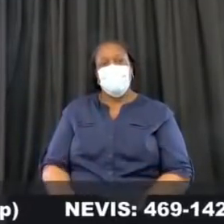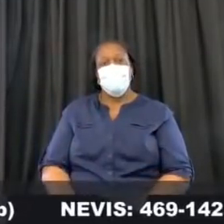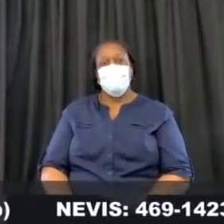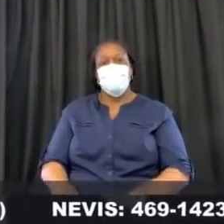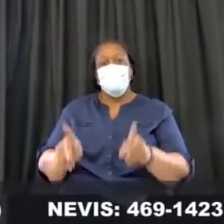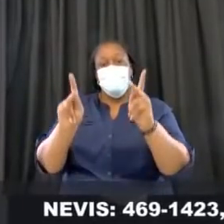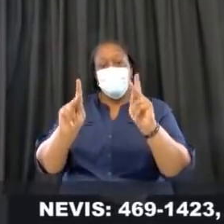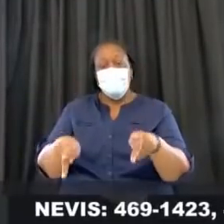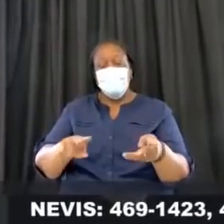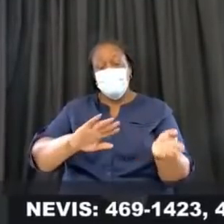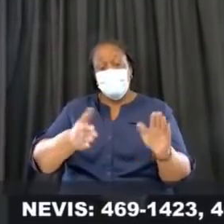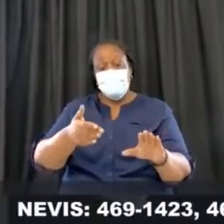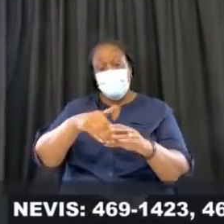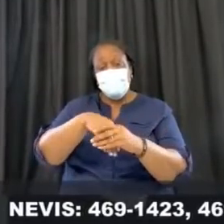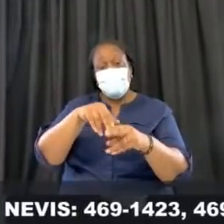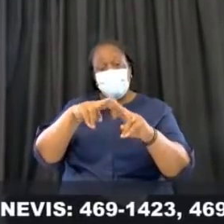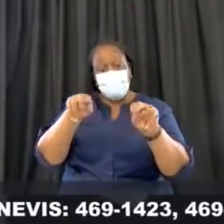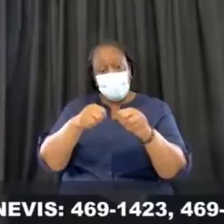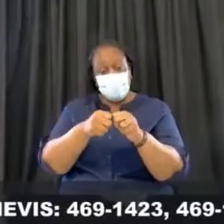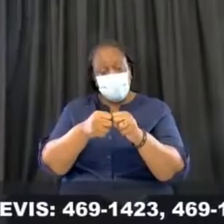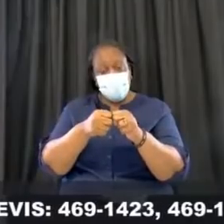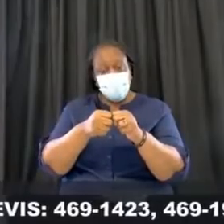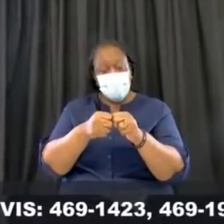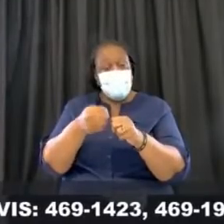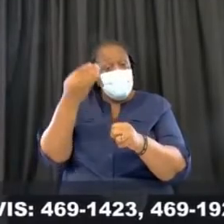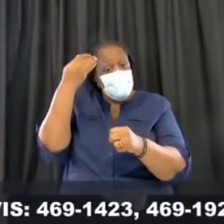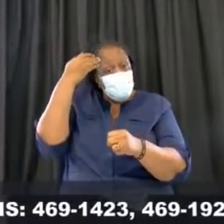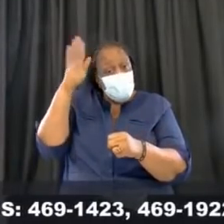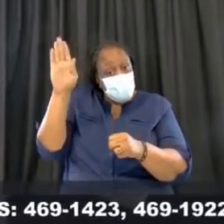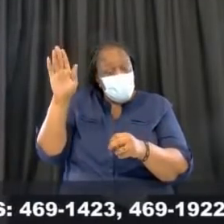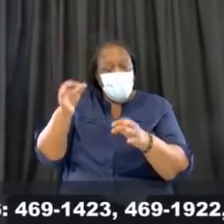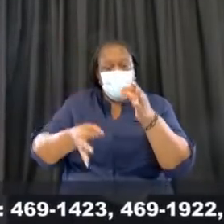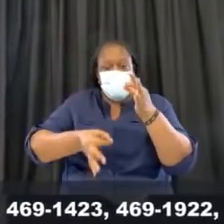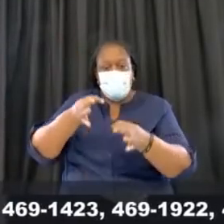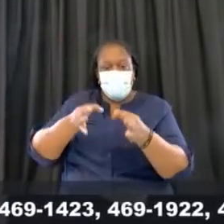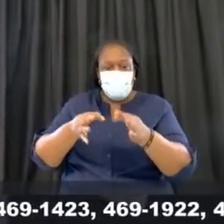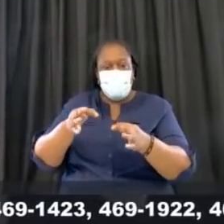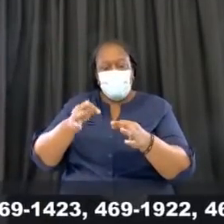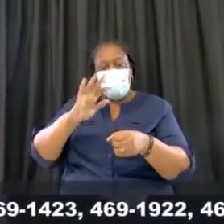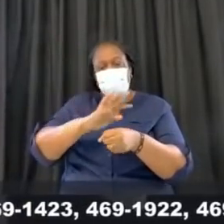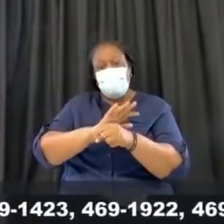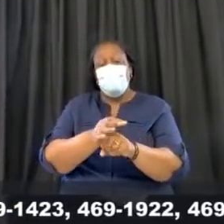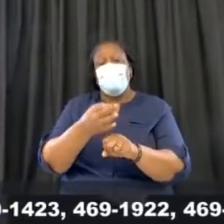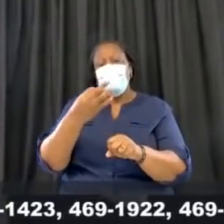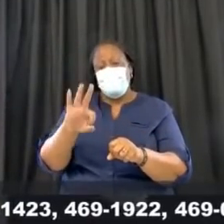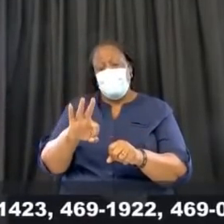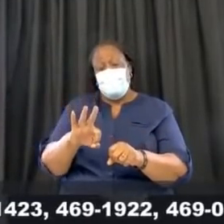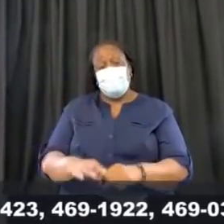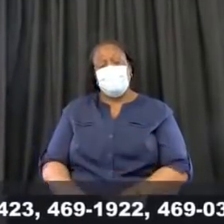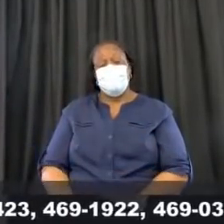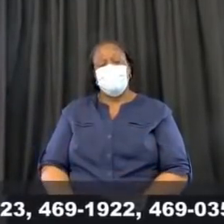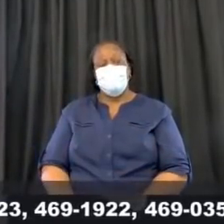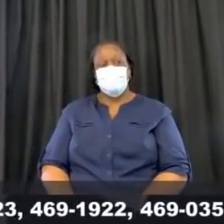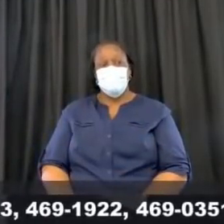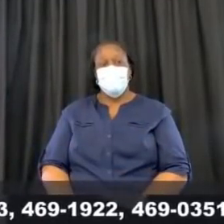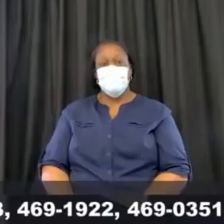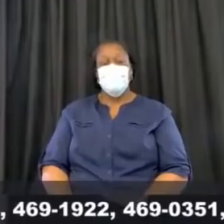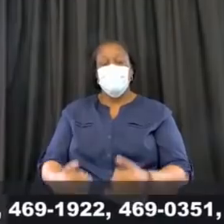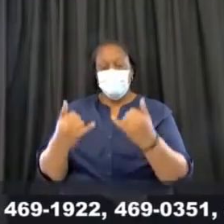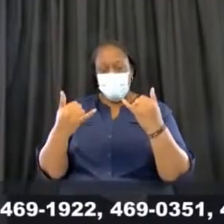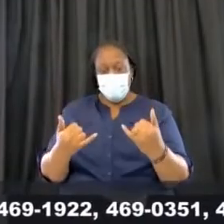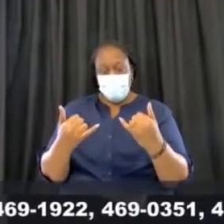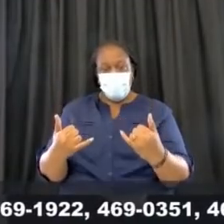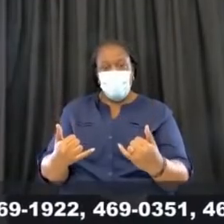we just can't be, on the one hand, getting alarmed when we see the numbers rising, but on the other